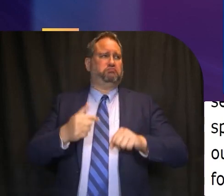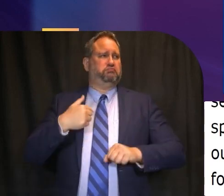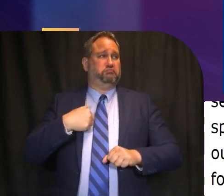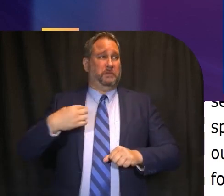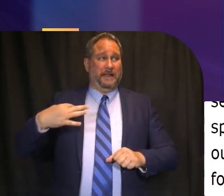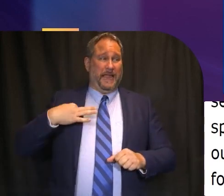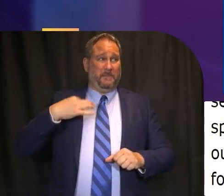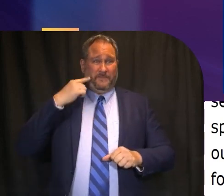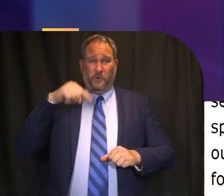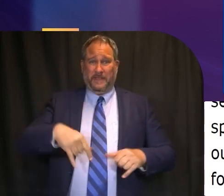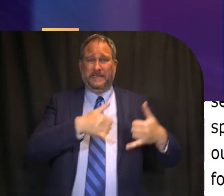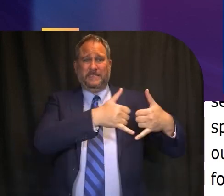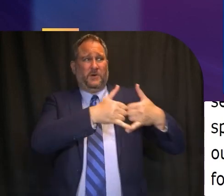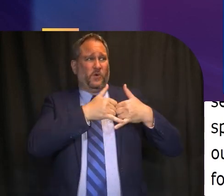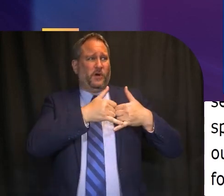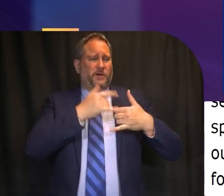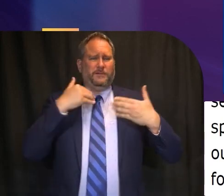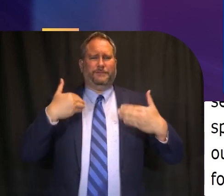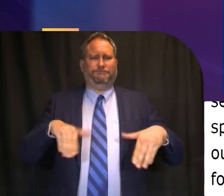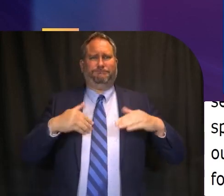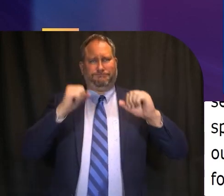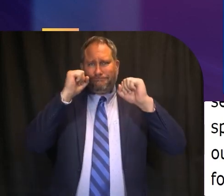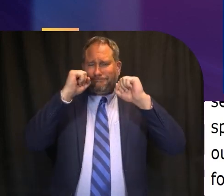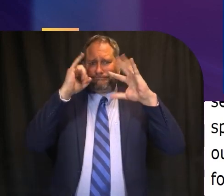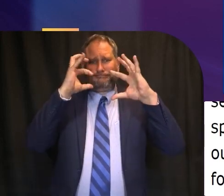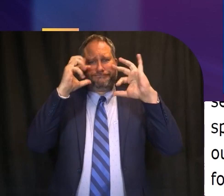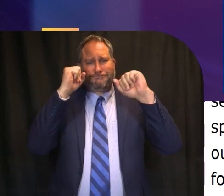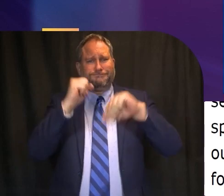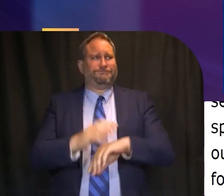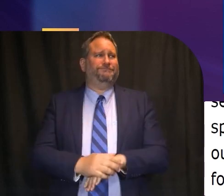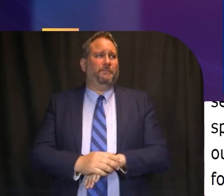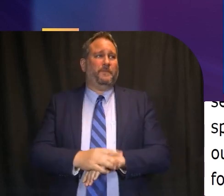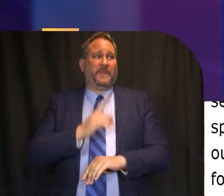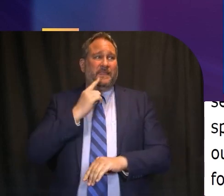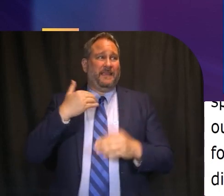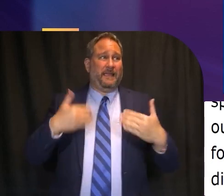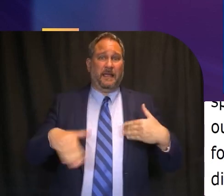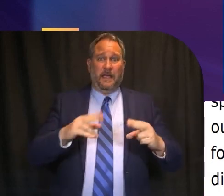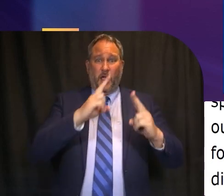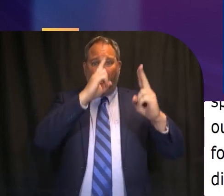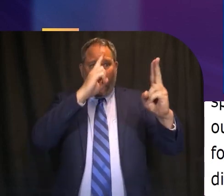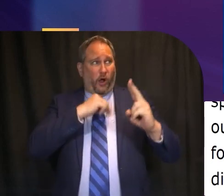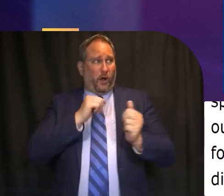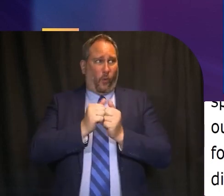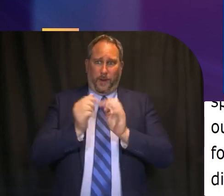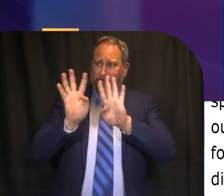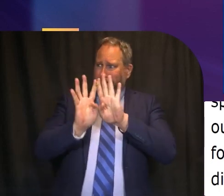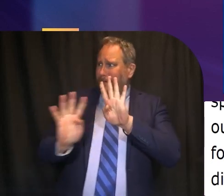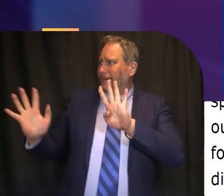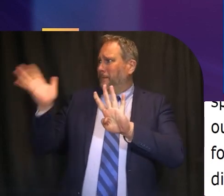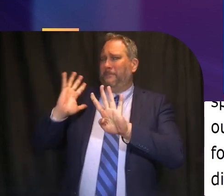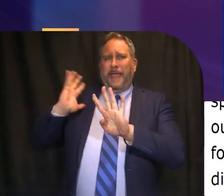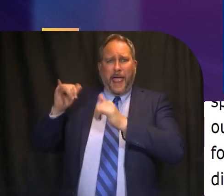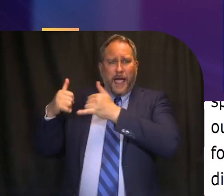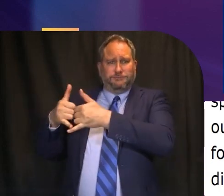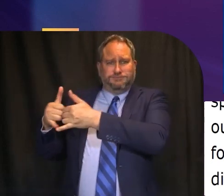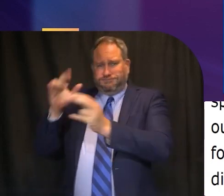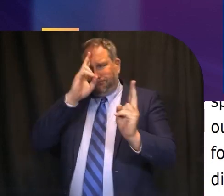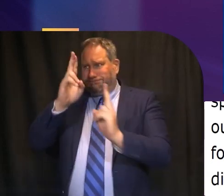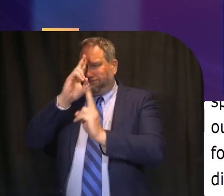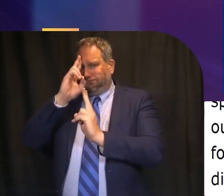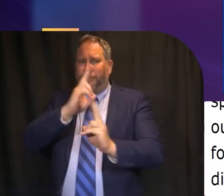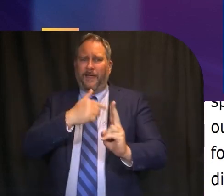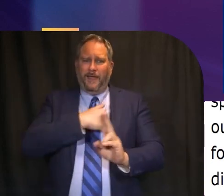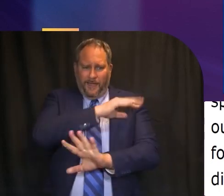placed in such distinguished ranks as those of the past Paul G. Hearn Award recipients, most of whom I have yet to work with, but I hope to